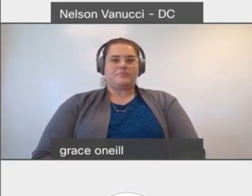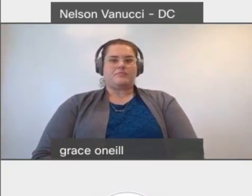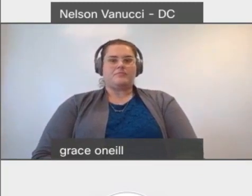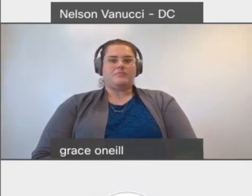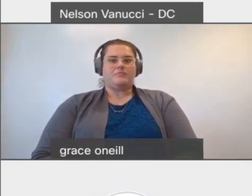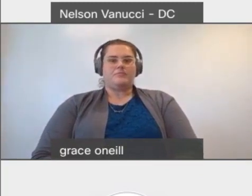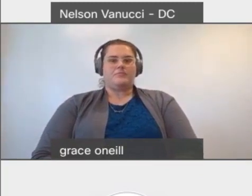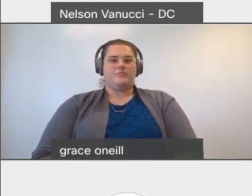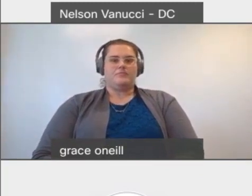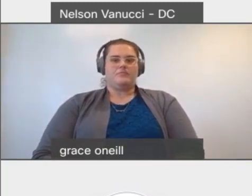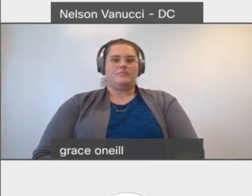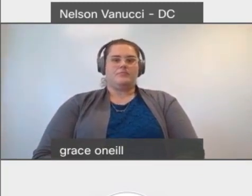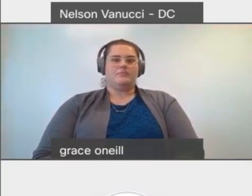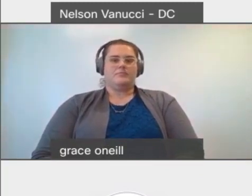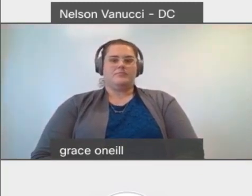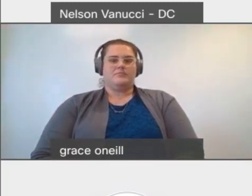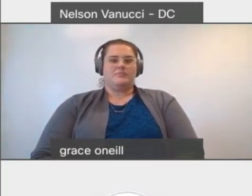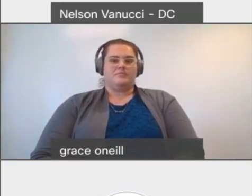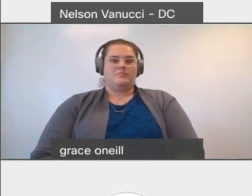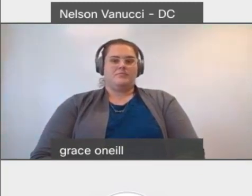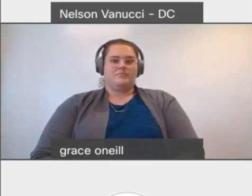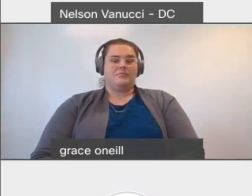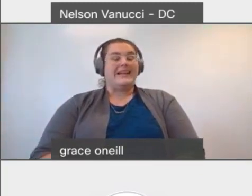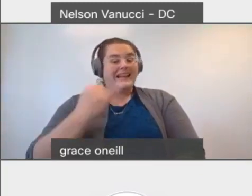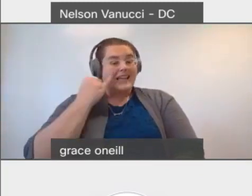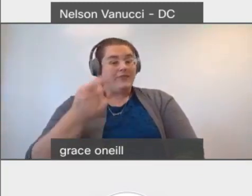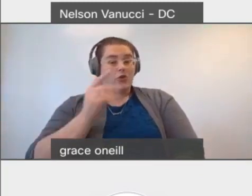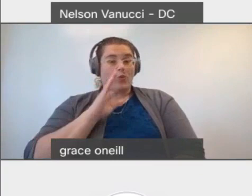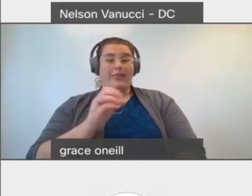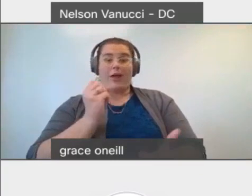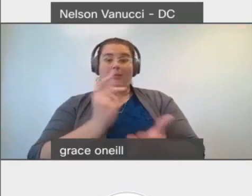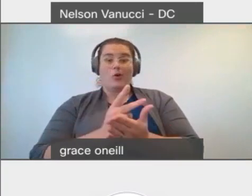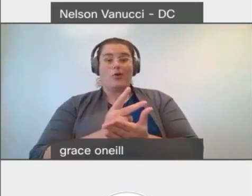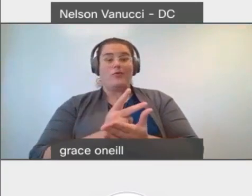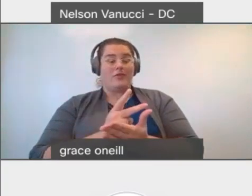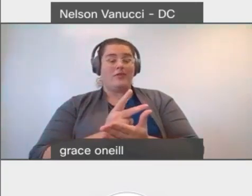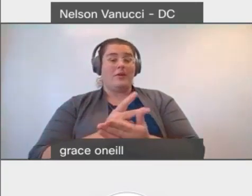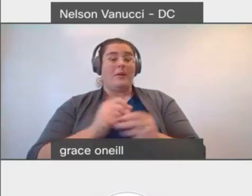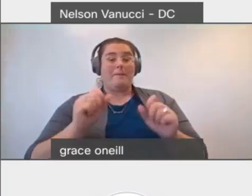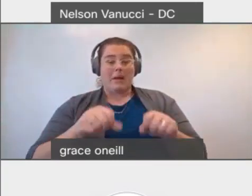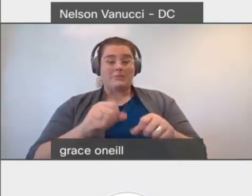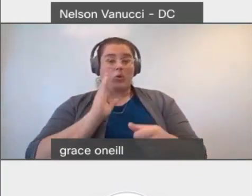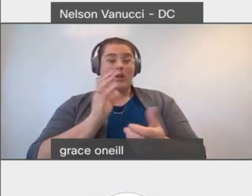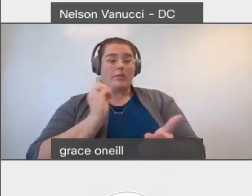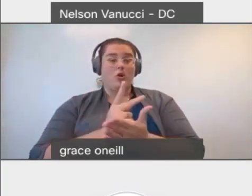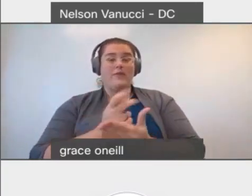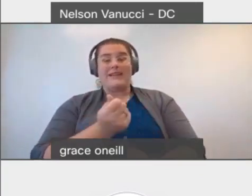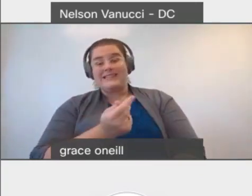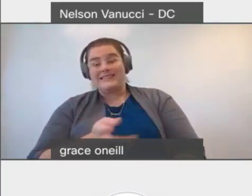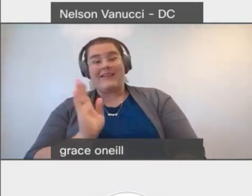that you will approve a number of waivers that DC Health doesn't approve, and that I think could get